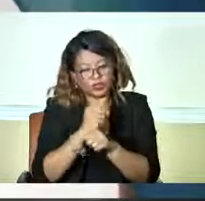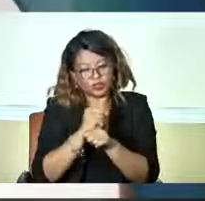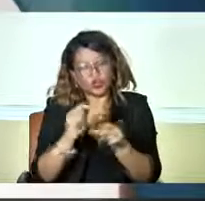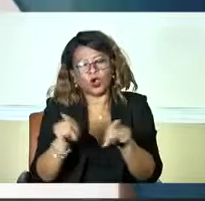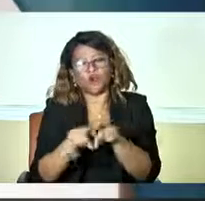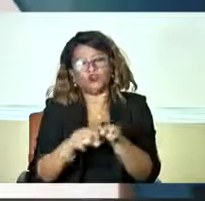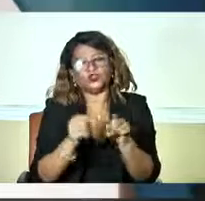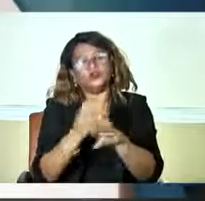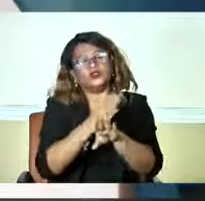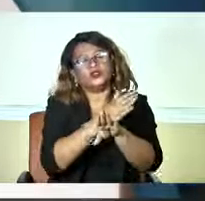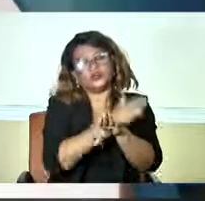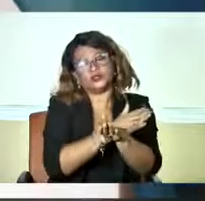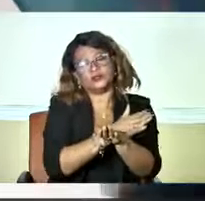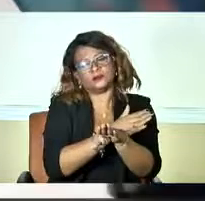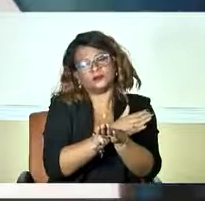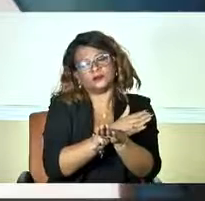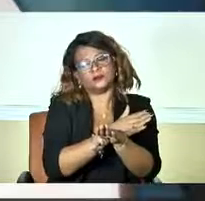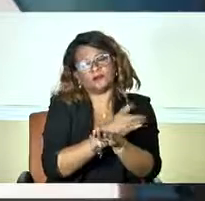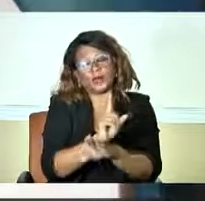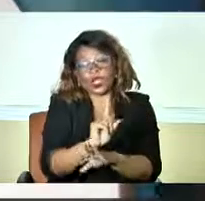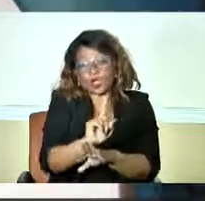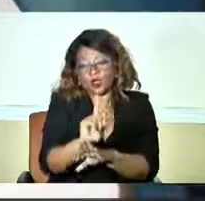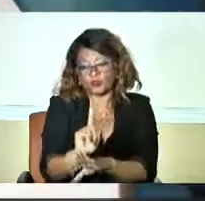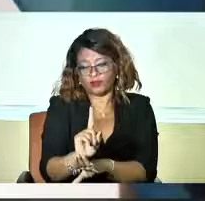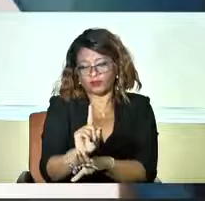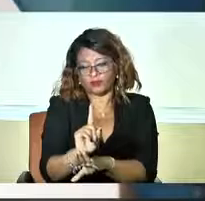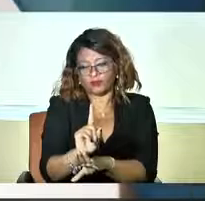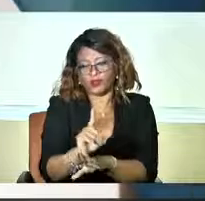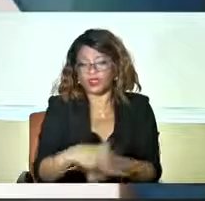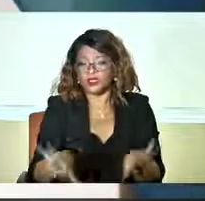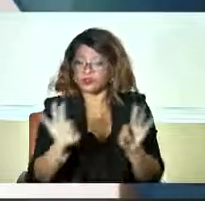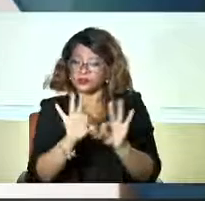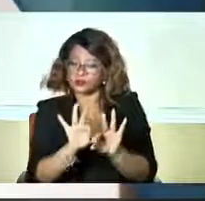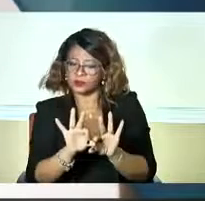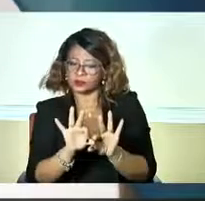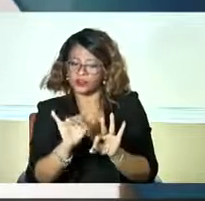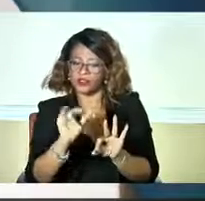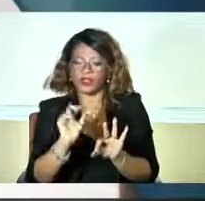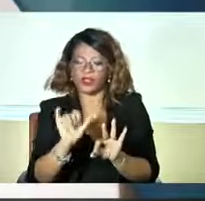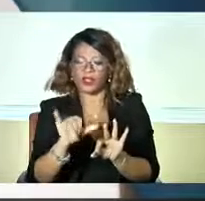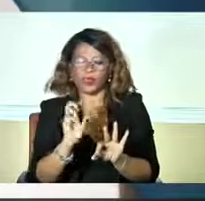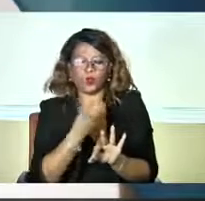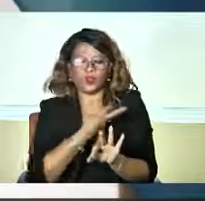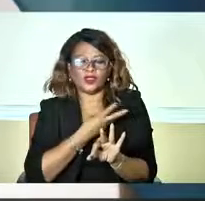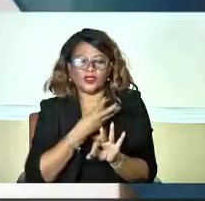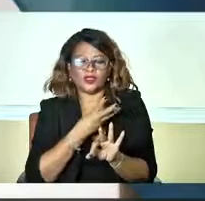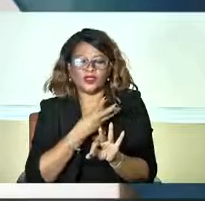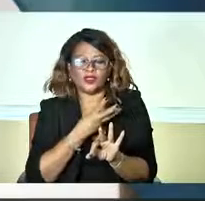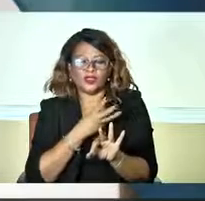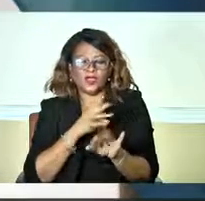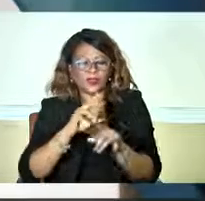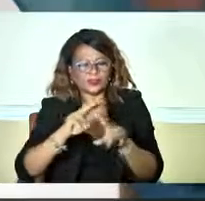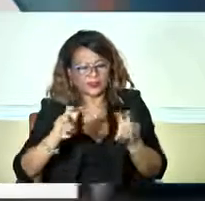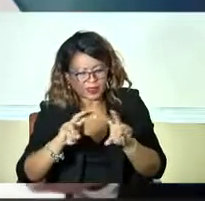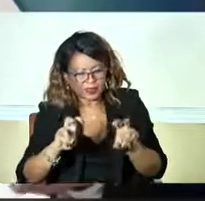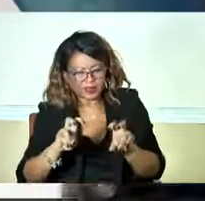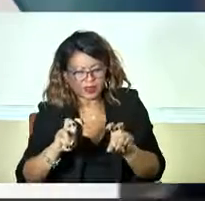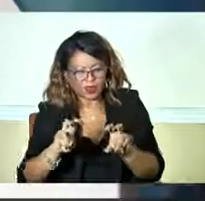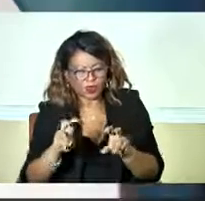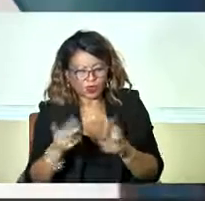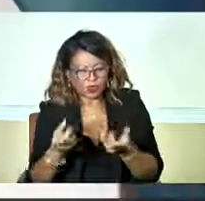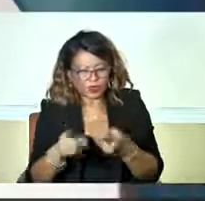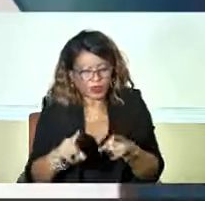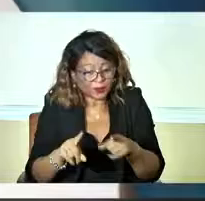also increase. However, it is imperative that we assess our